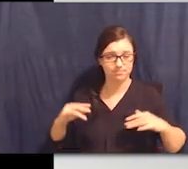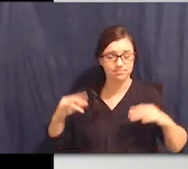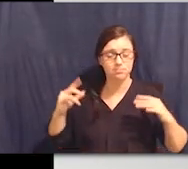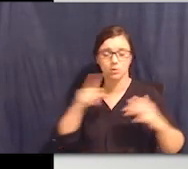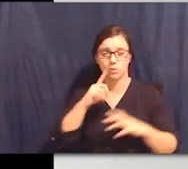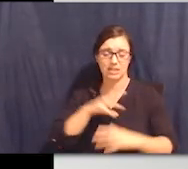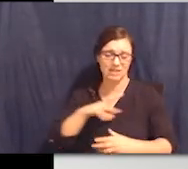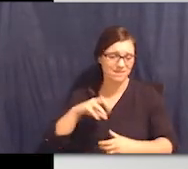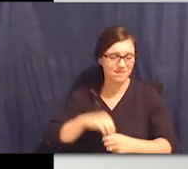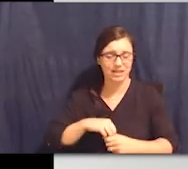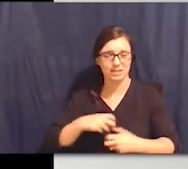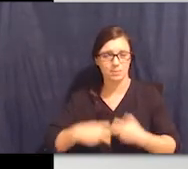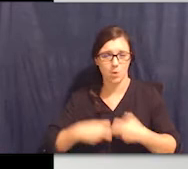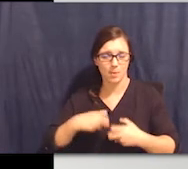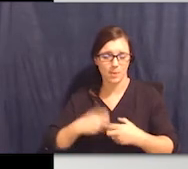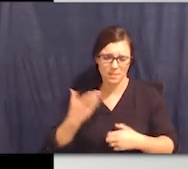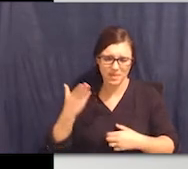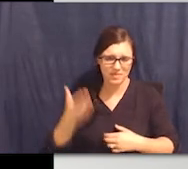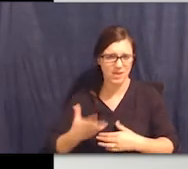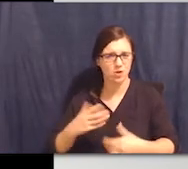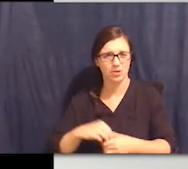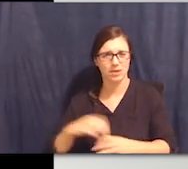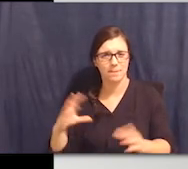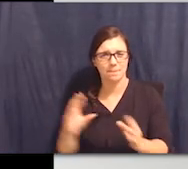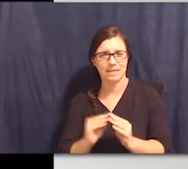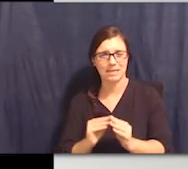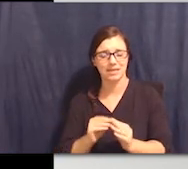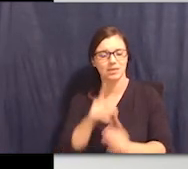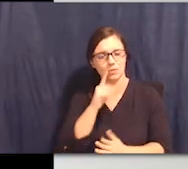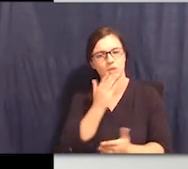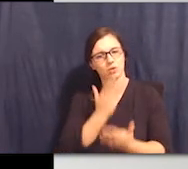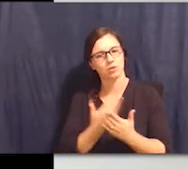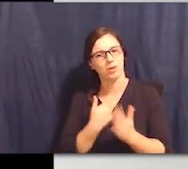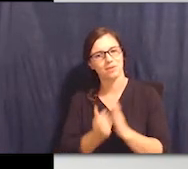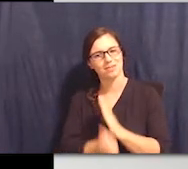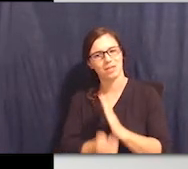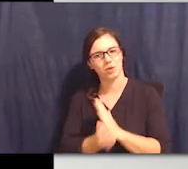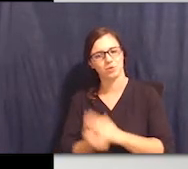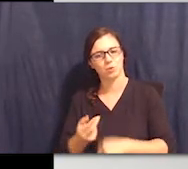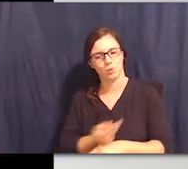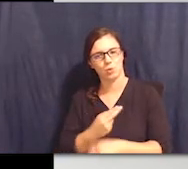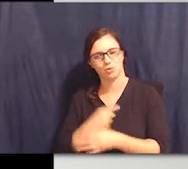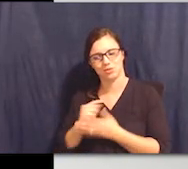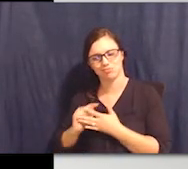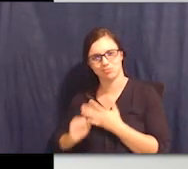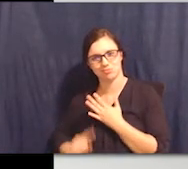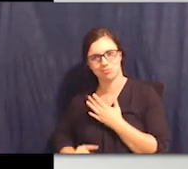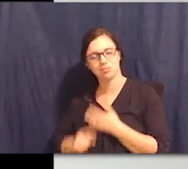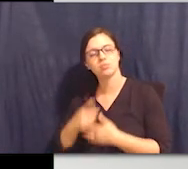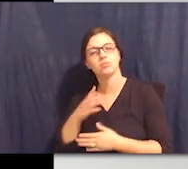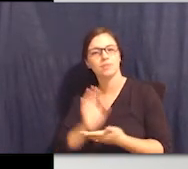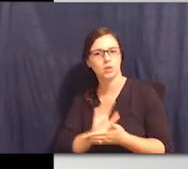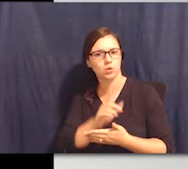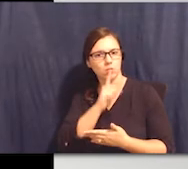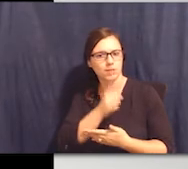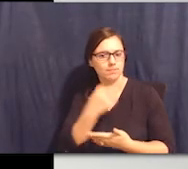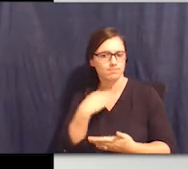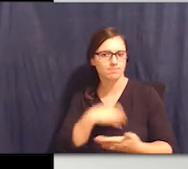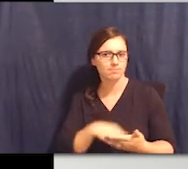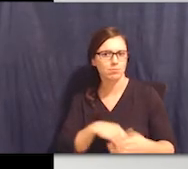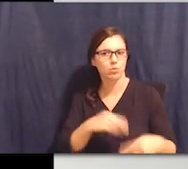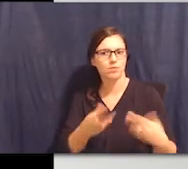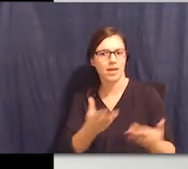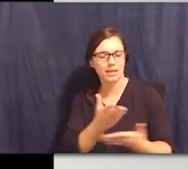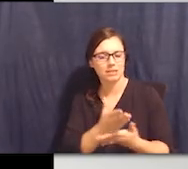and really invested in a problem and you're there in a meeting, it's good to have a skill set to fall back on. And these videos are really good at